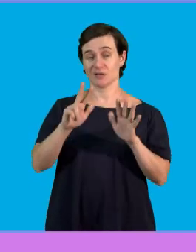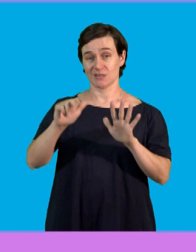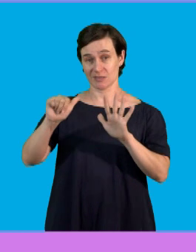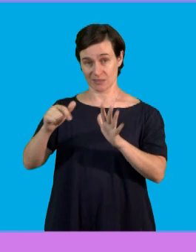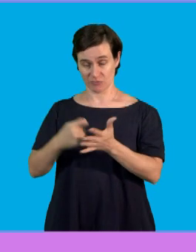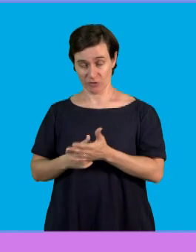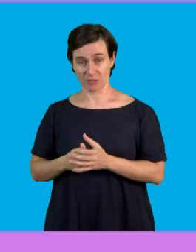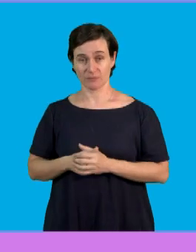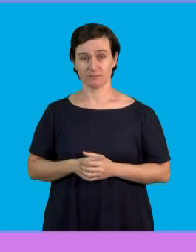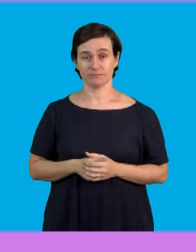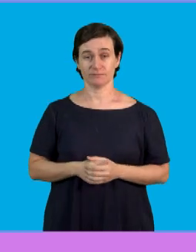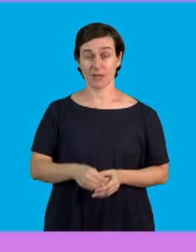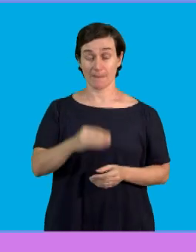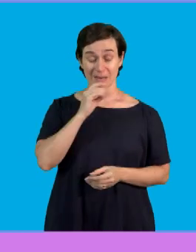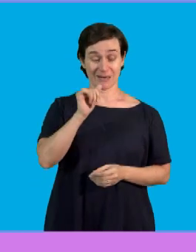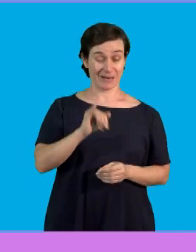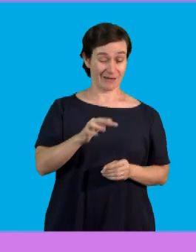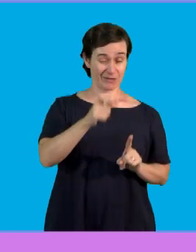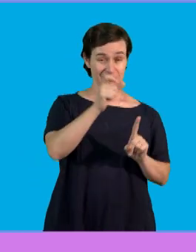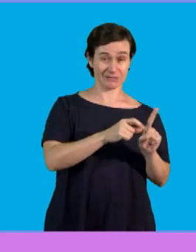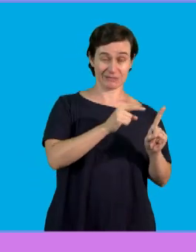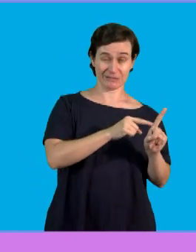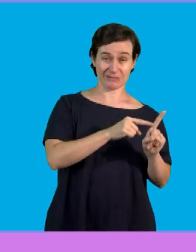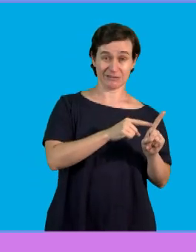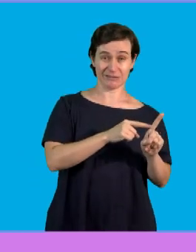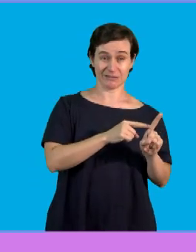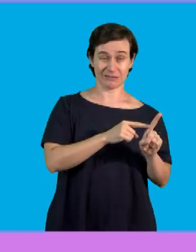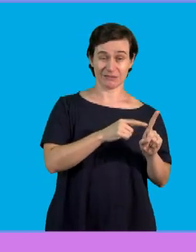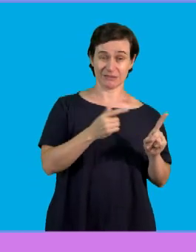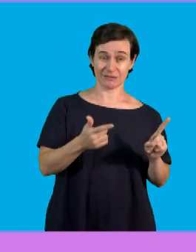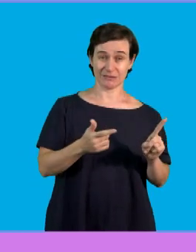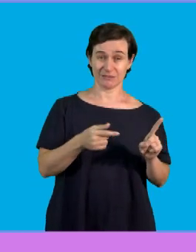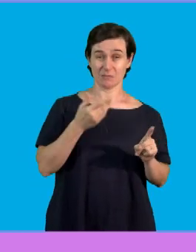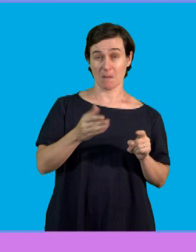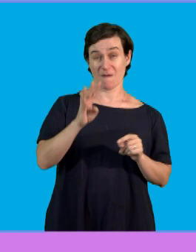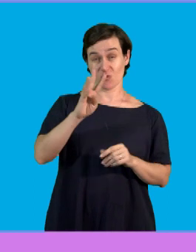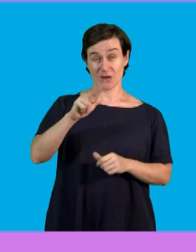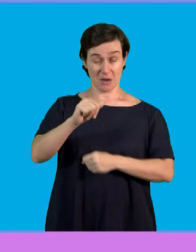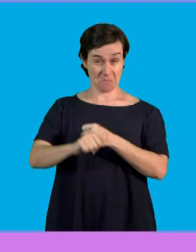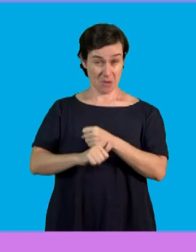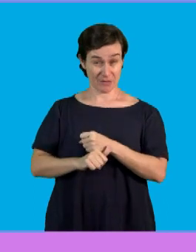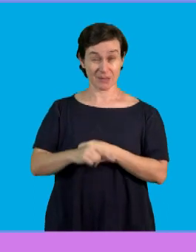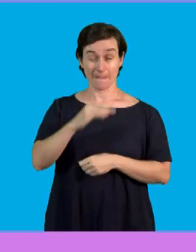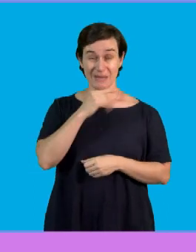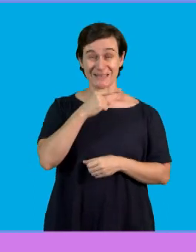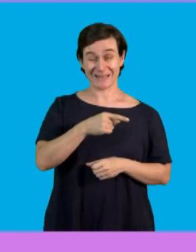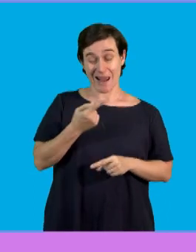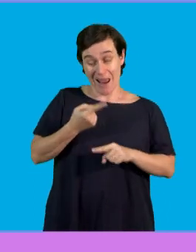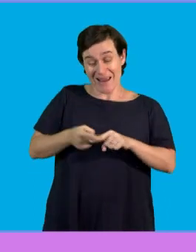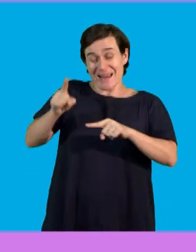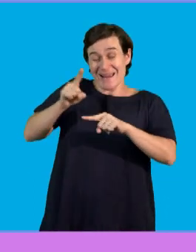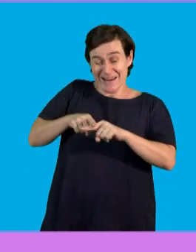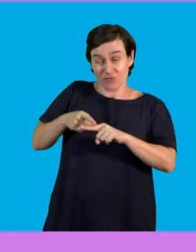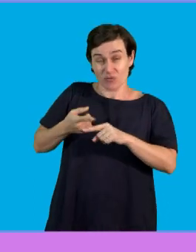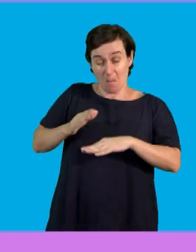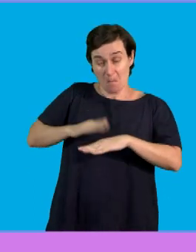12,386, meaning this, if this person opts out for a 48-month loan, he or she will pay an extra